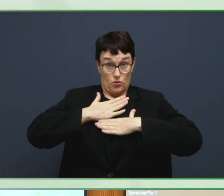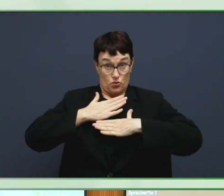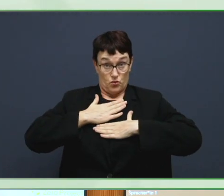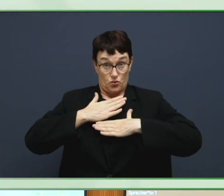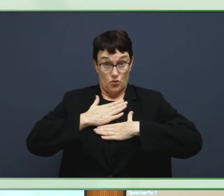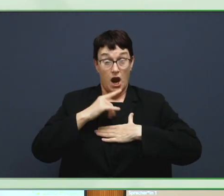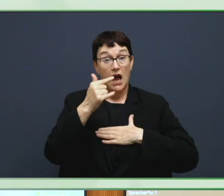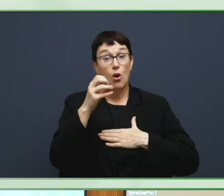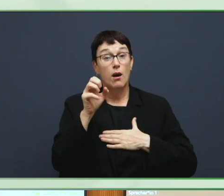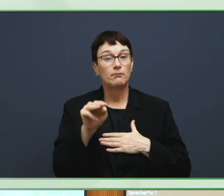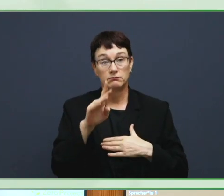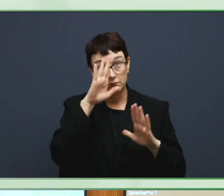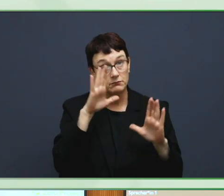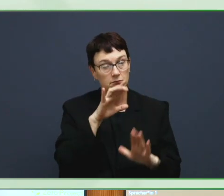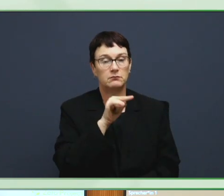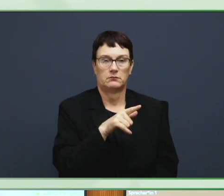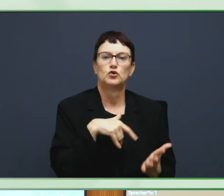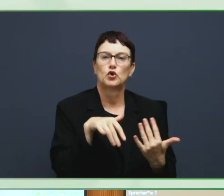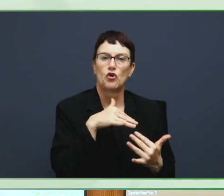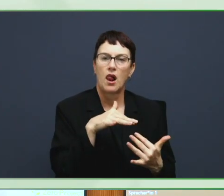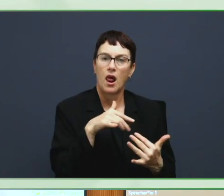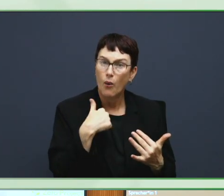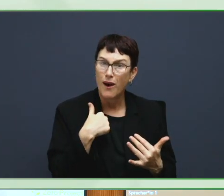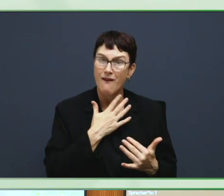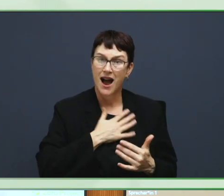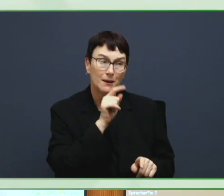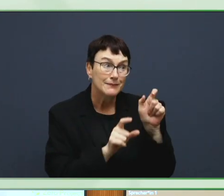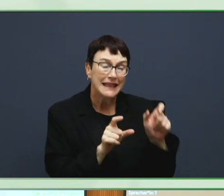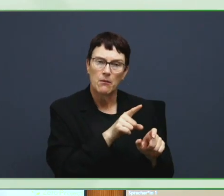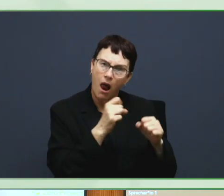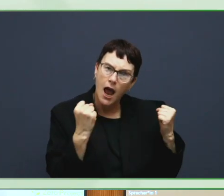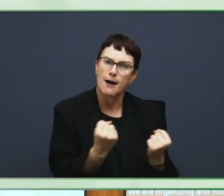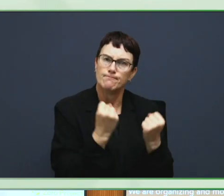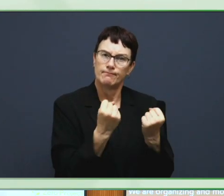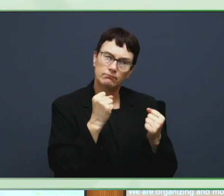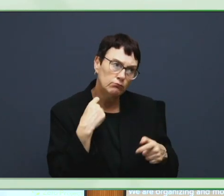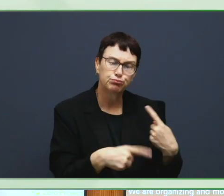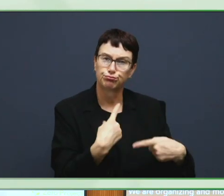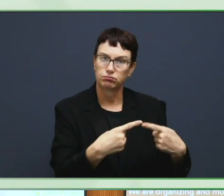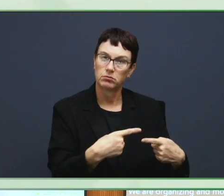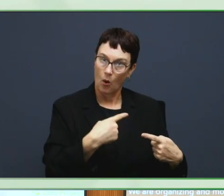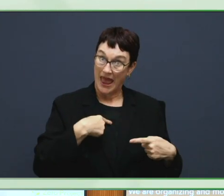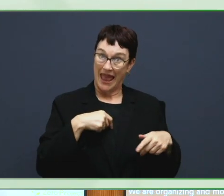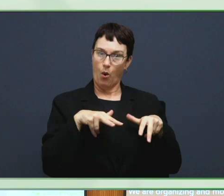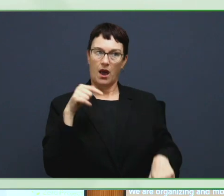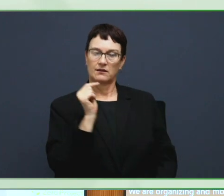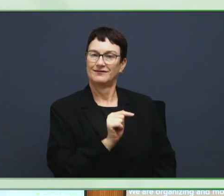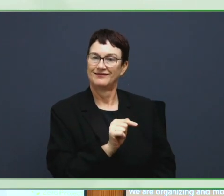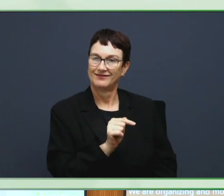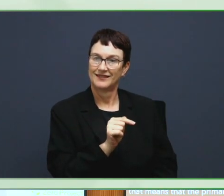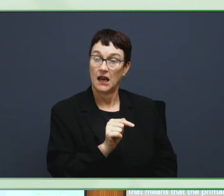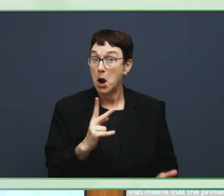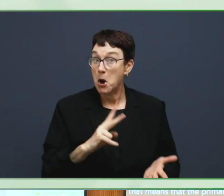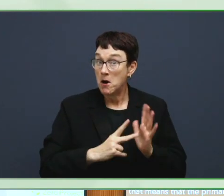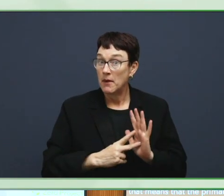We are organizing and mobilizing people to do things. And that means that the primary driver of our innovation is actually the methods that we're